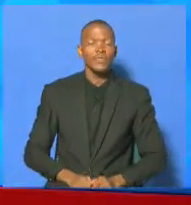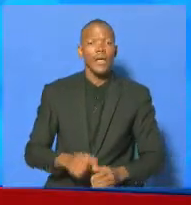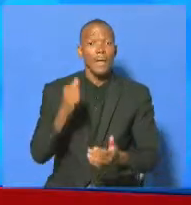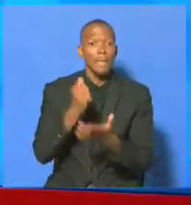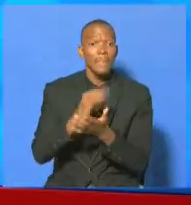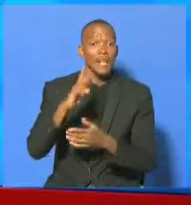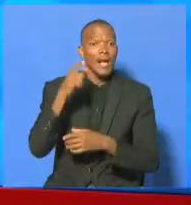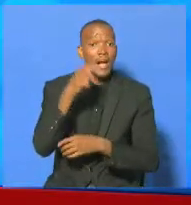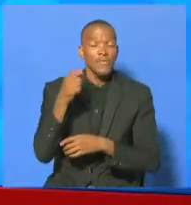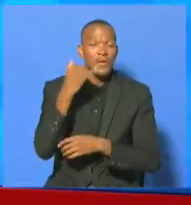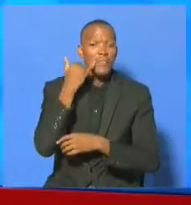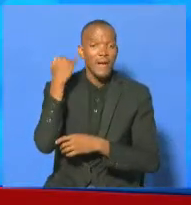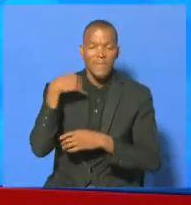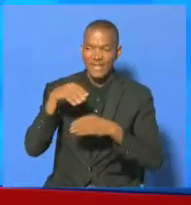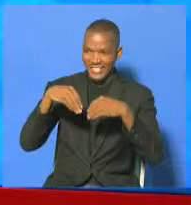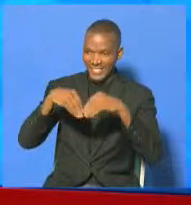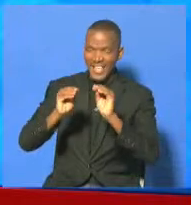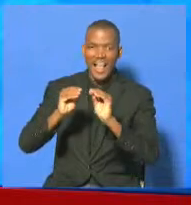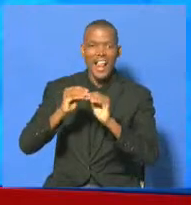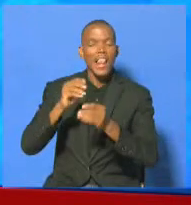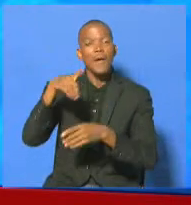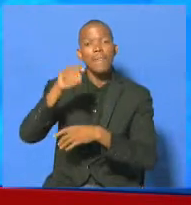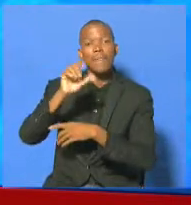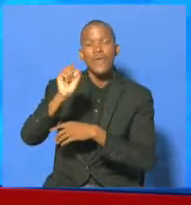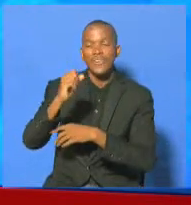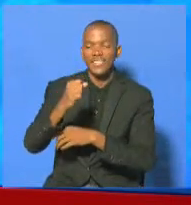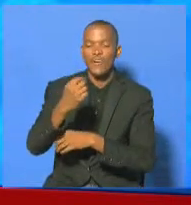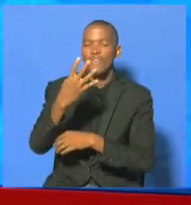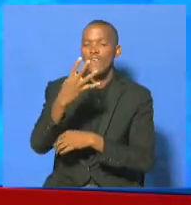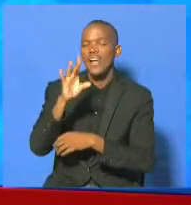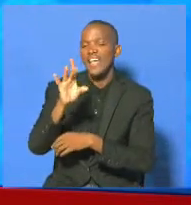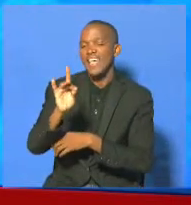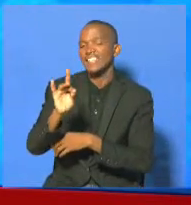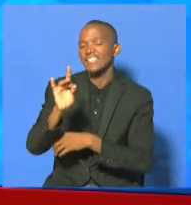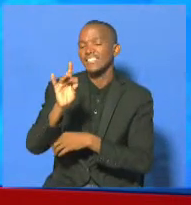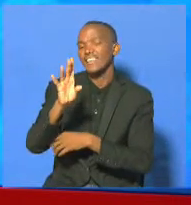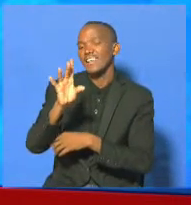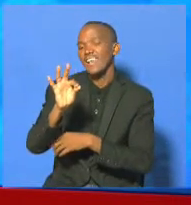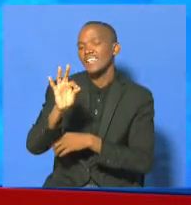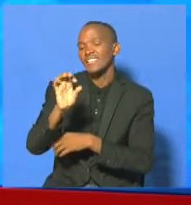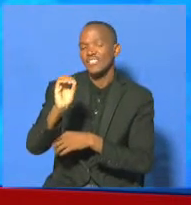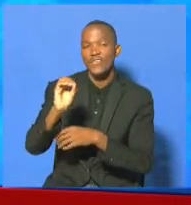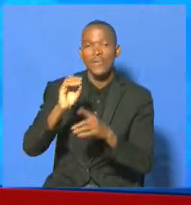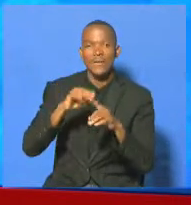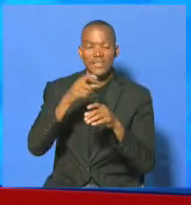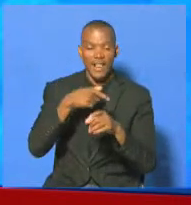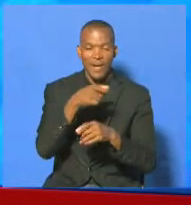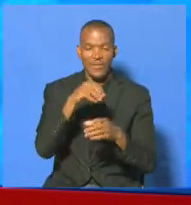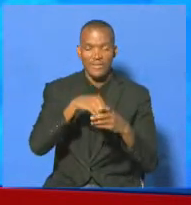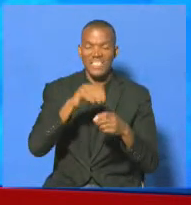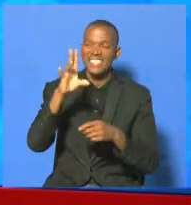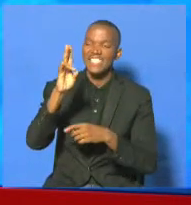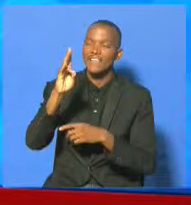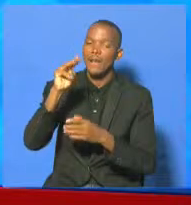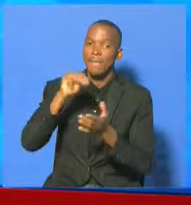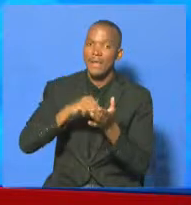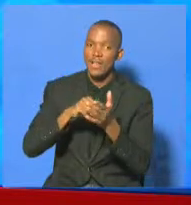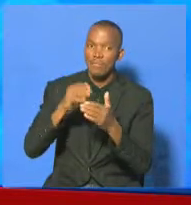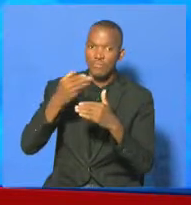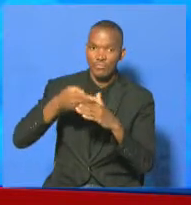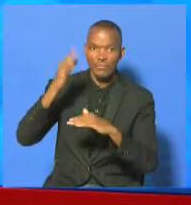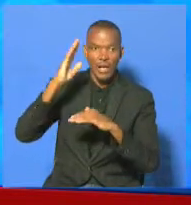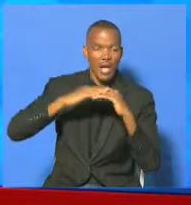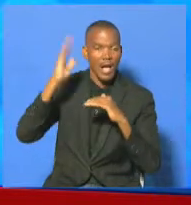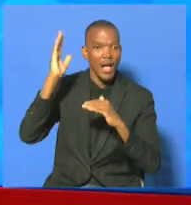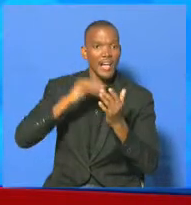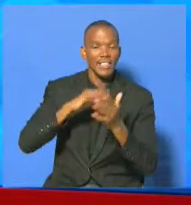Bank Gaborone yesterday auctioned plot 4890 at Extension 11 location in Gaborone for over 7 million pula. The sale follows